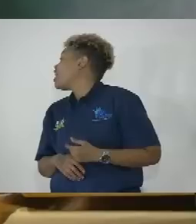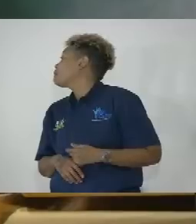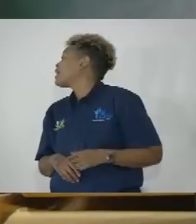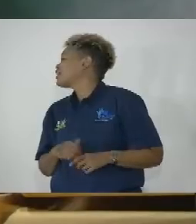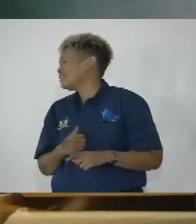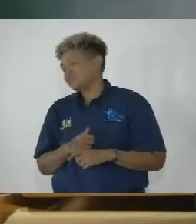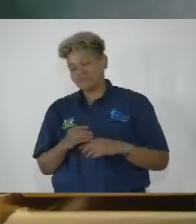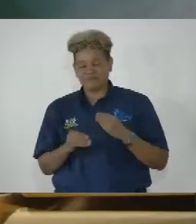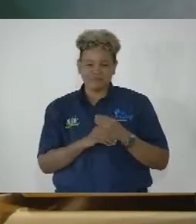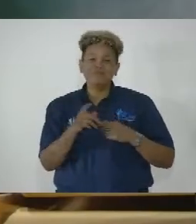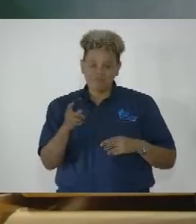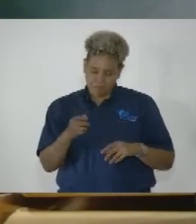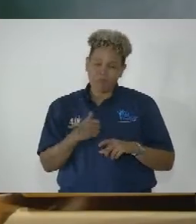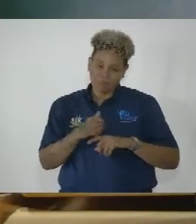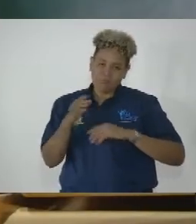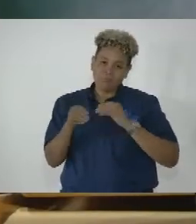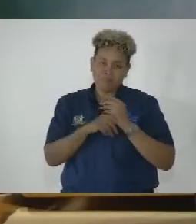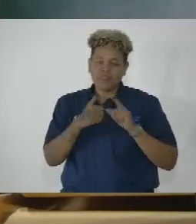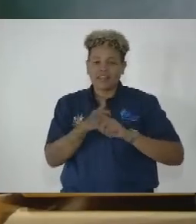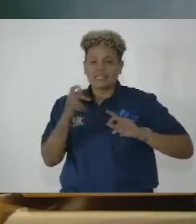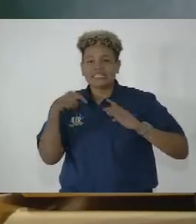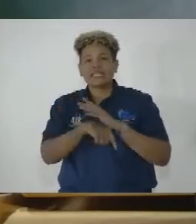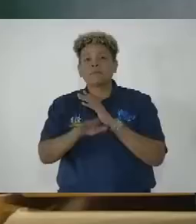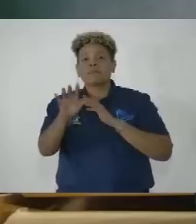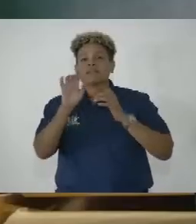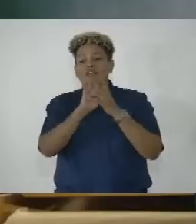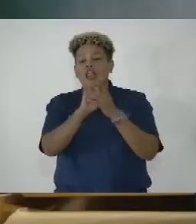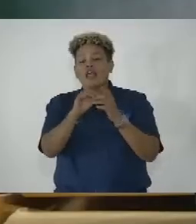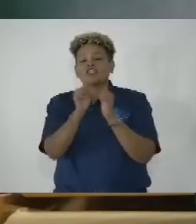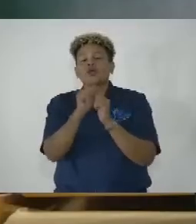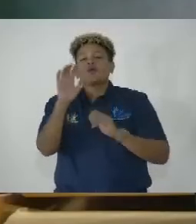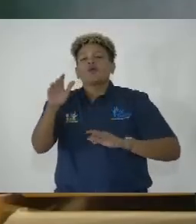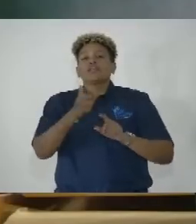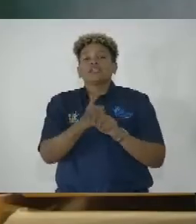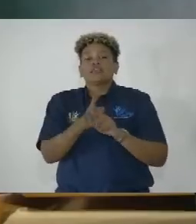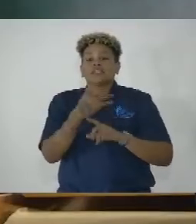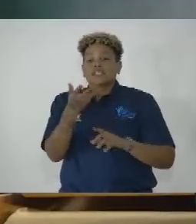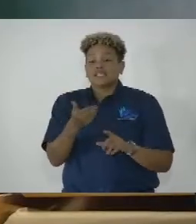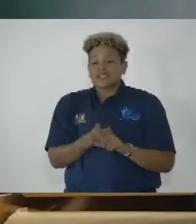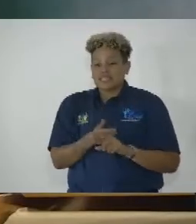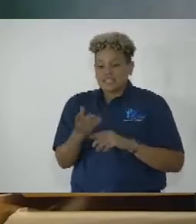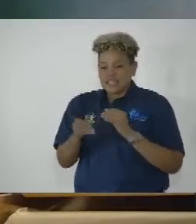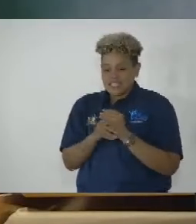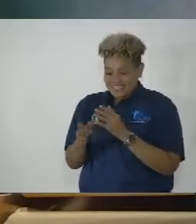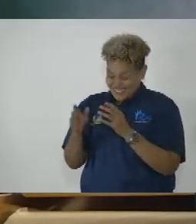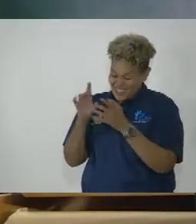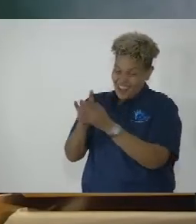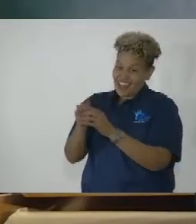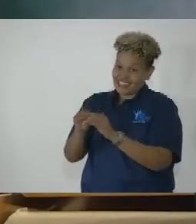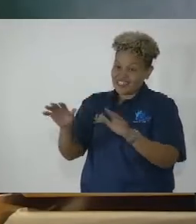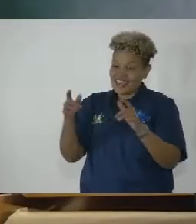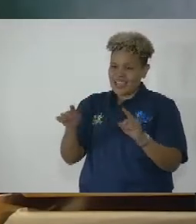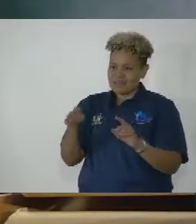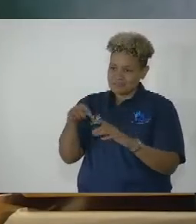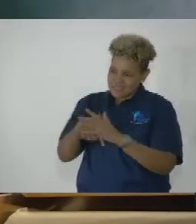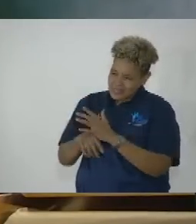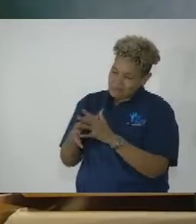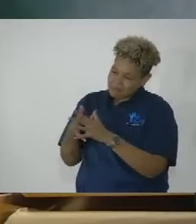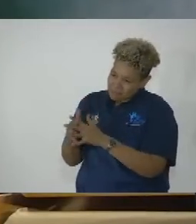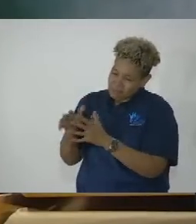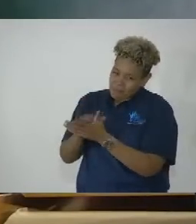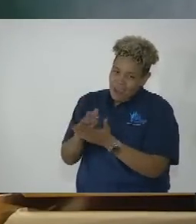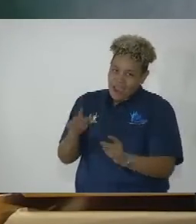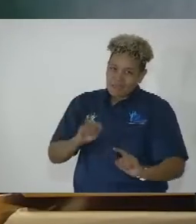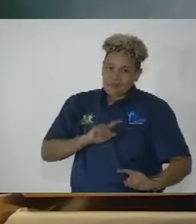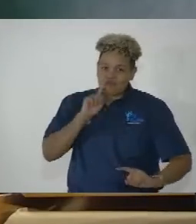marriage and his deepening of his connections with the Observer and all of those things. So I